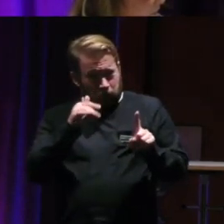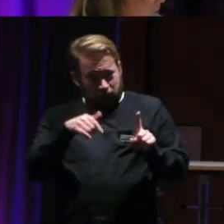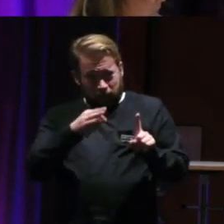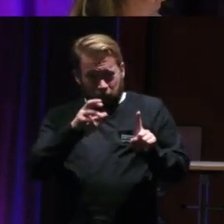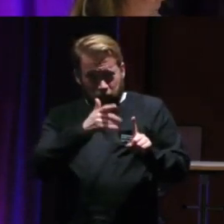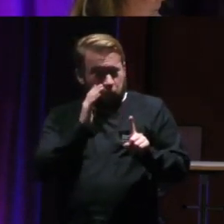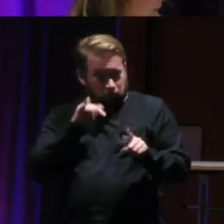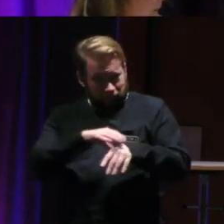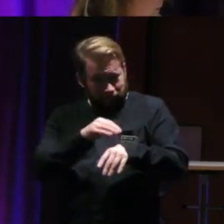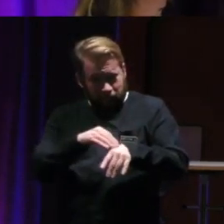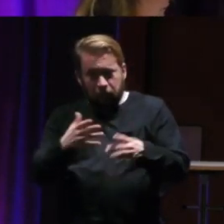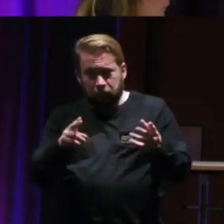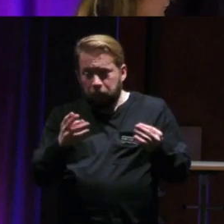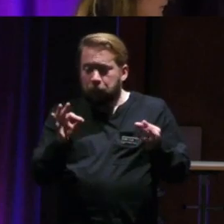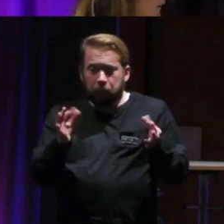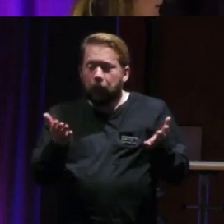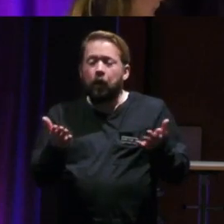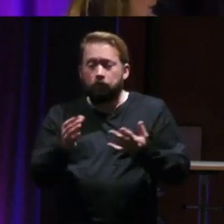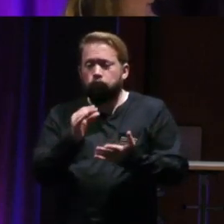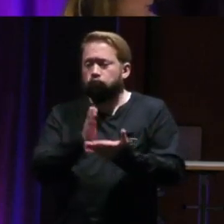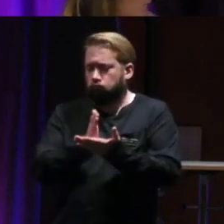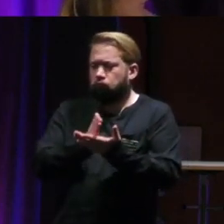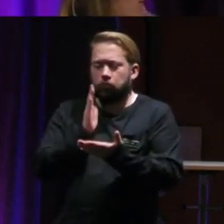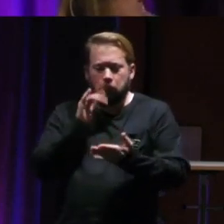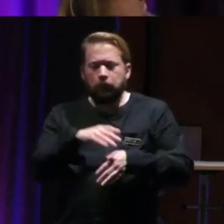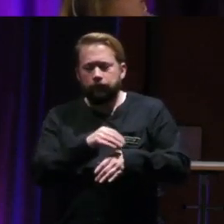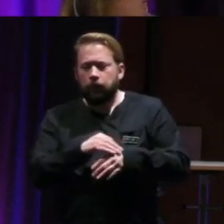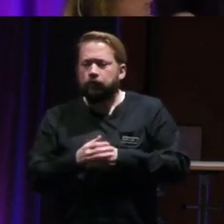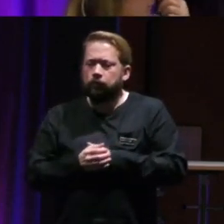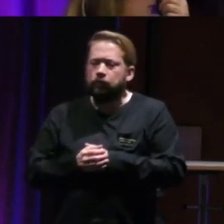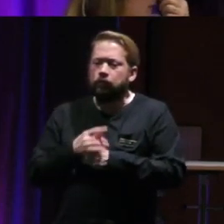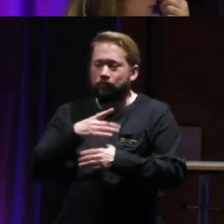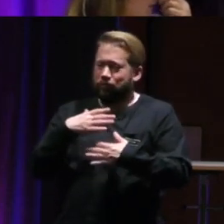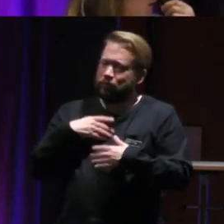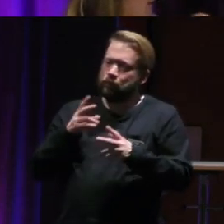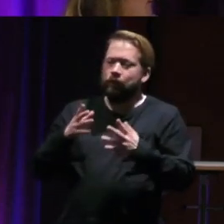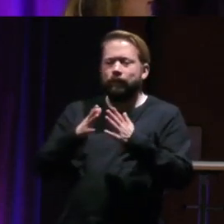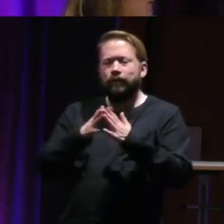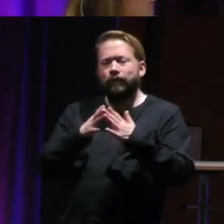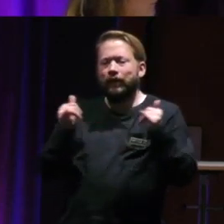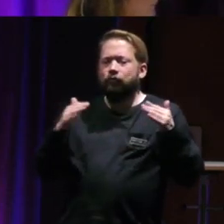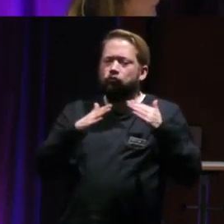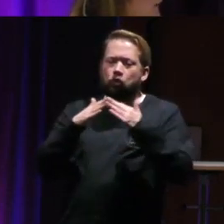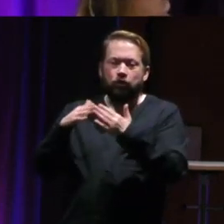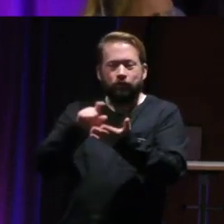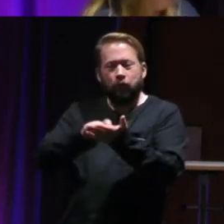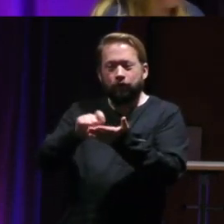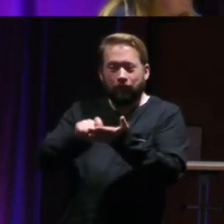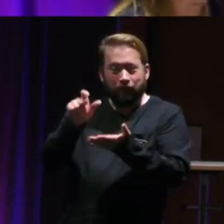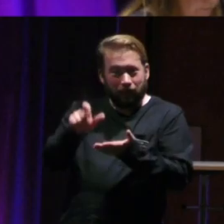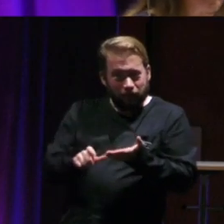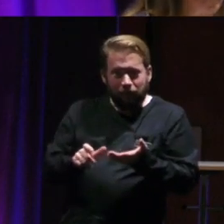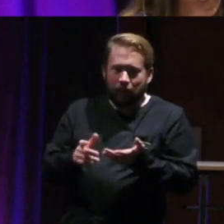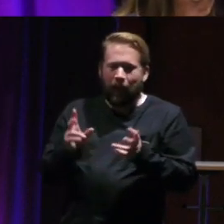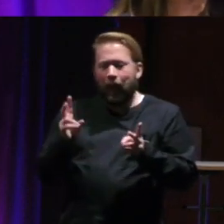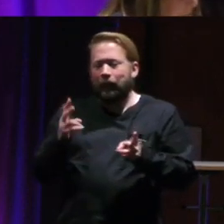a I don't know the word in English, but fristadsförfattare, yeah? And guest writer. Guest writer,